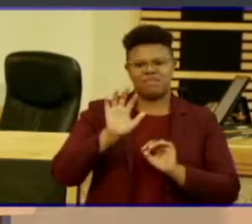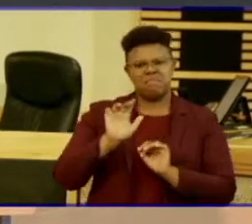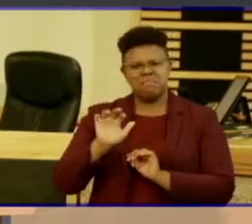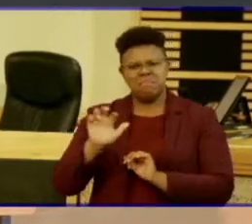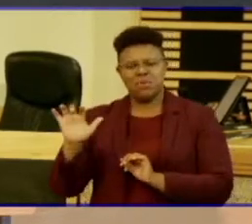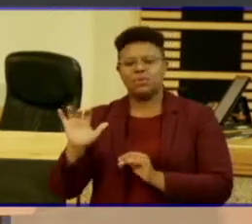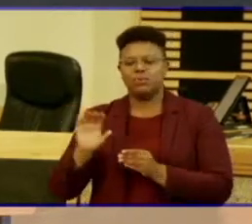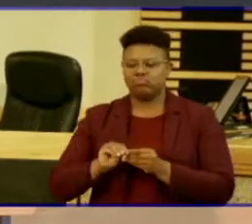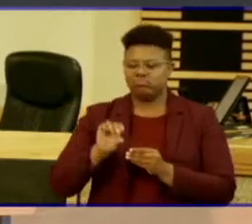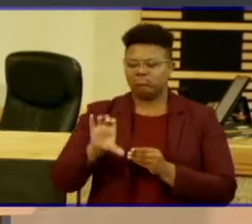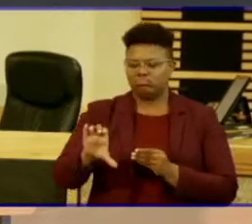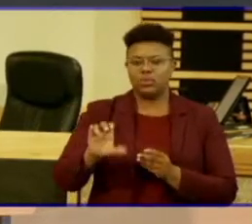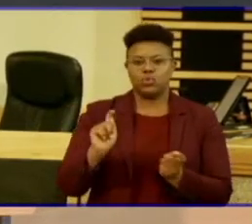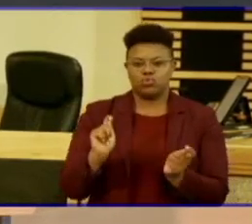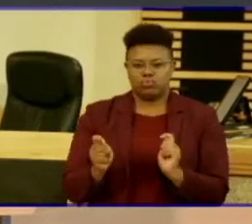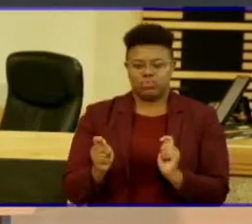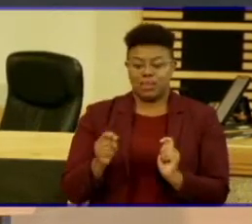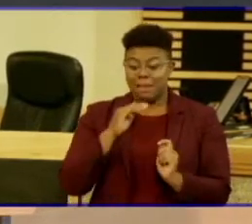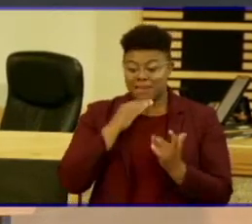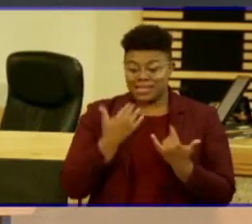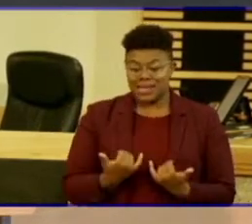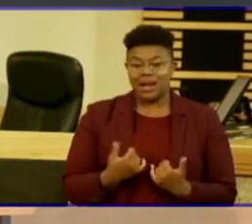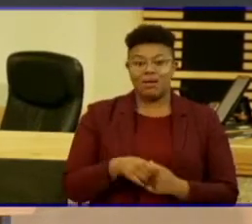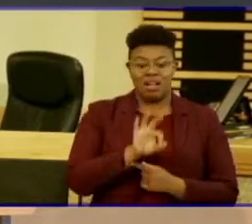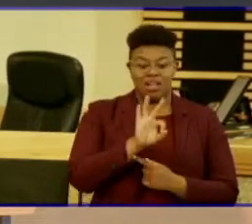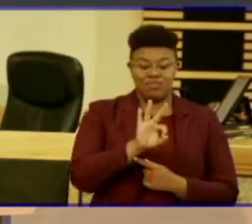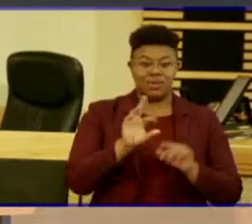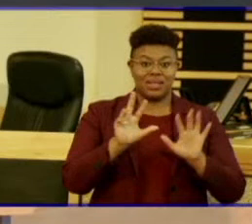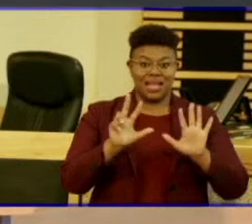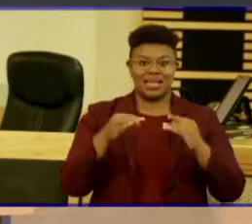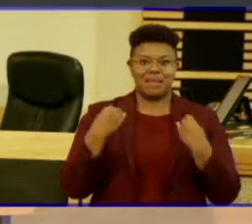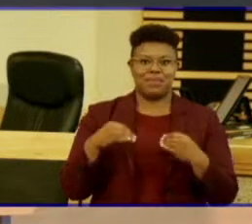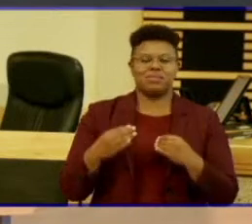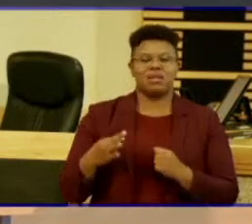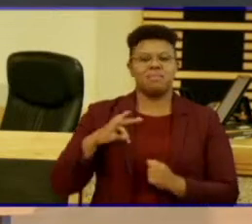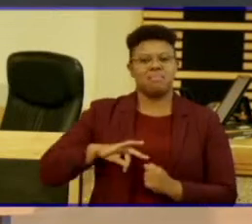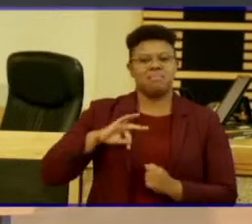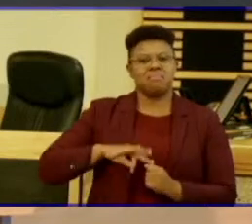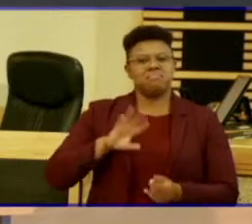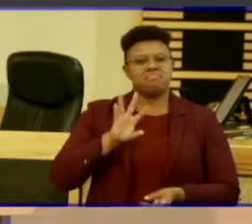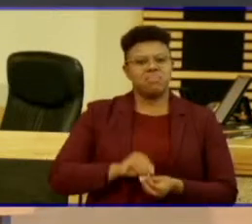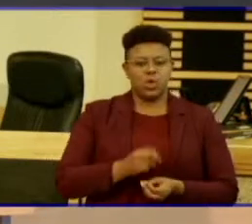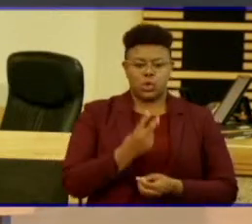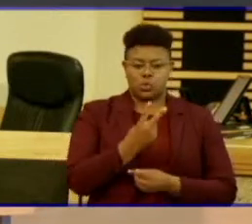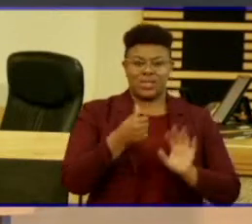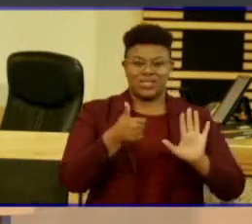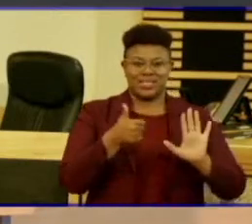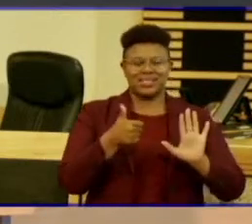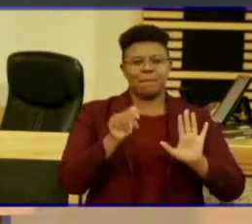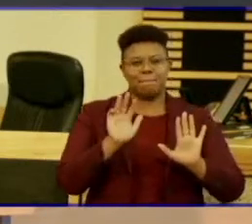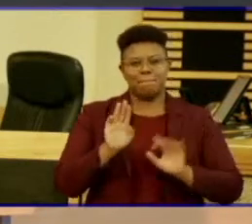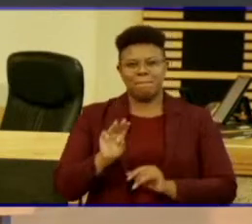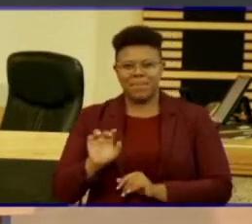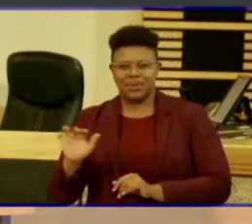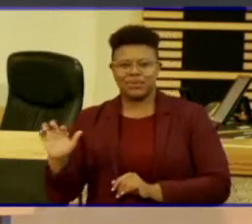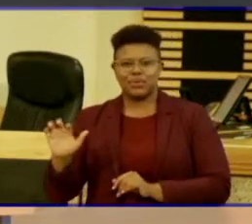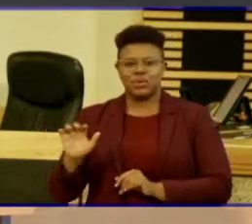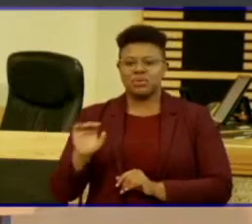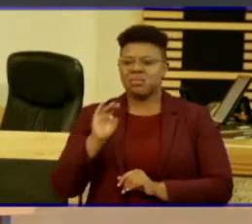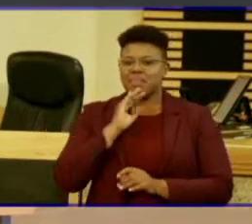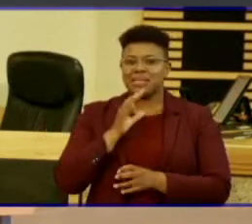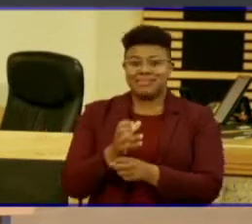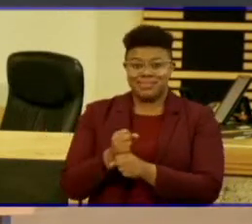fund. To date, 38 businesses have benefited to the value of 26 million, thus ensuring the retention